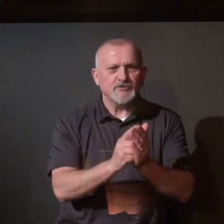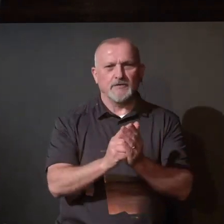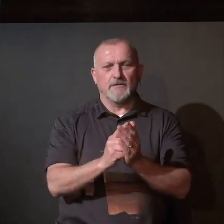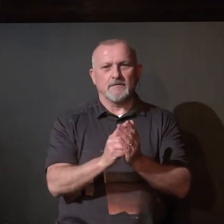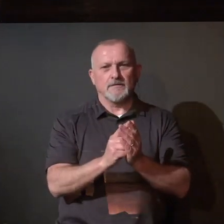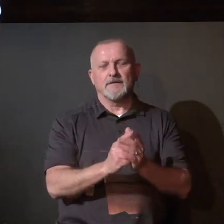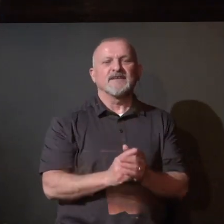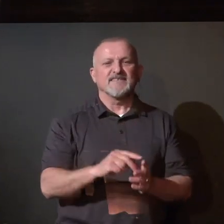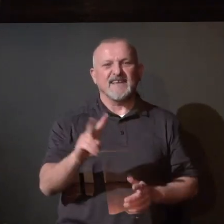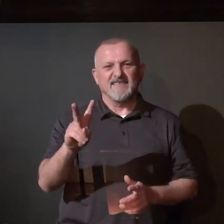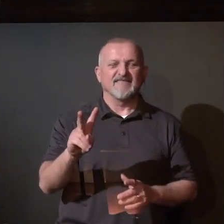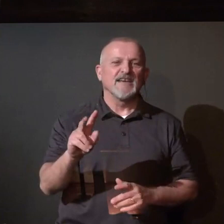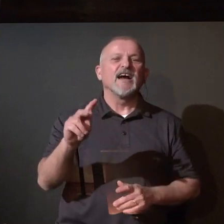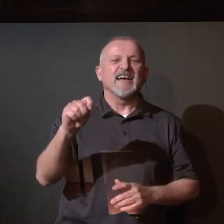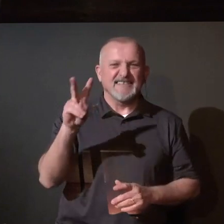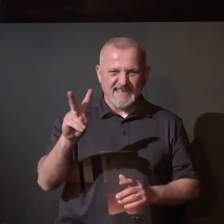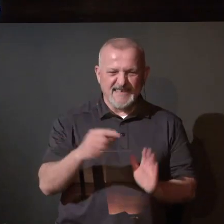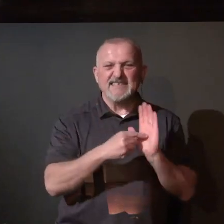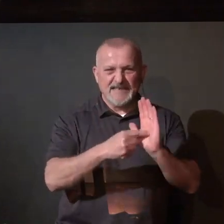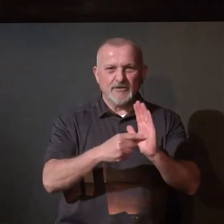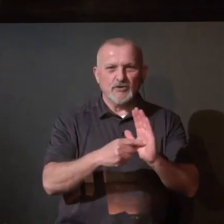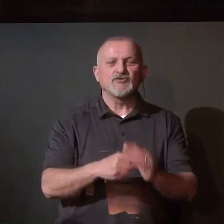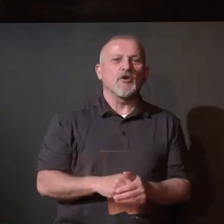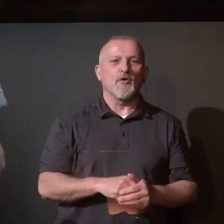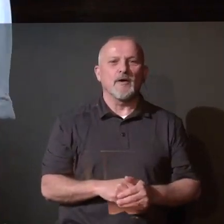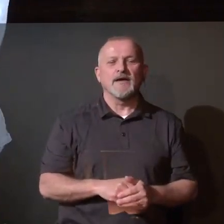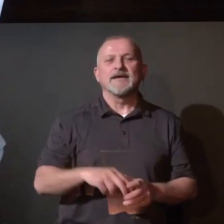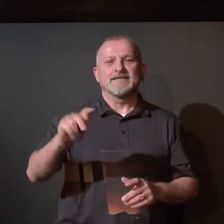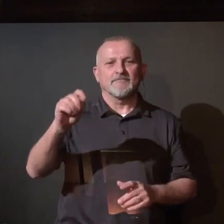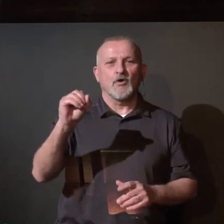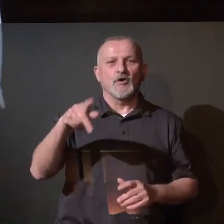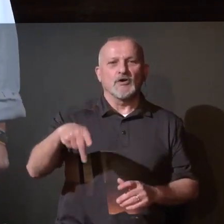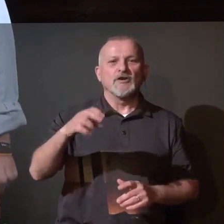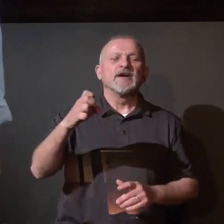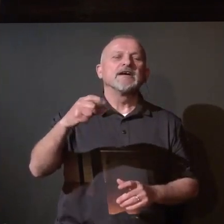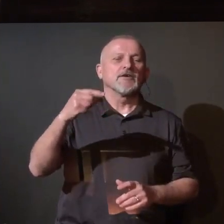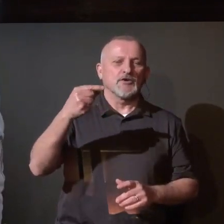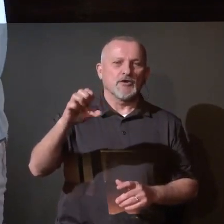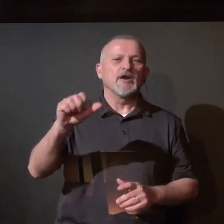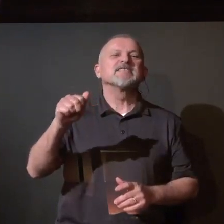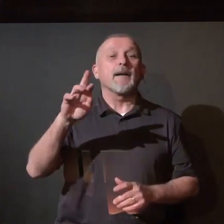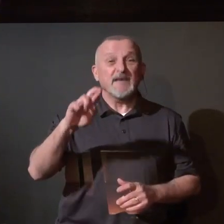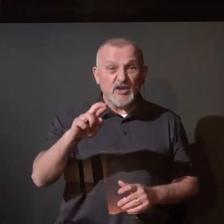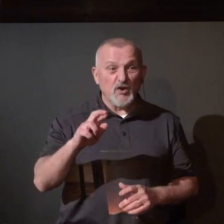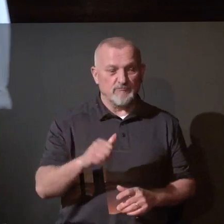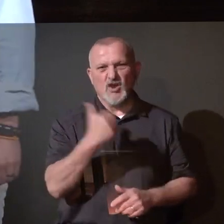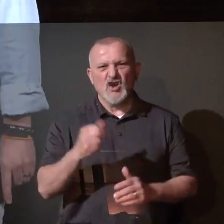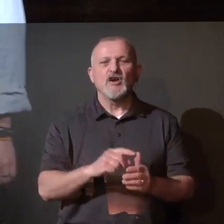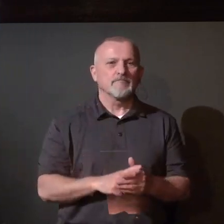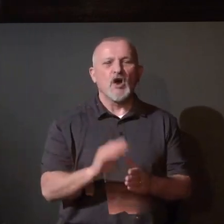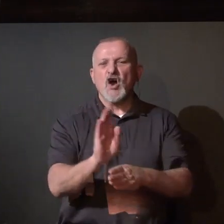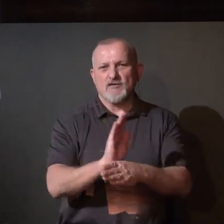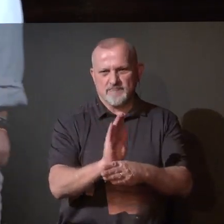Gear or Gas Monkey or whatever those shows are. And I'm going to watch 1 hour a week of somebody who is a mechanic, and after watching for so long,